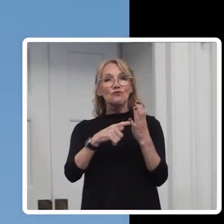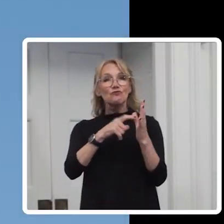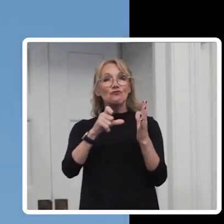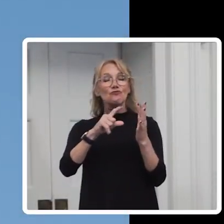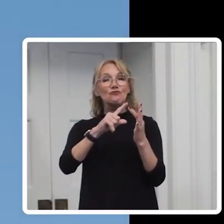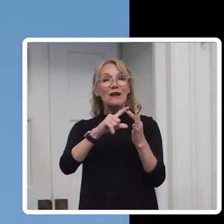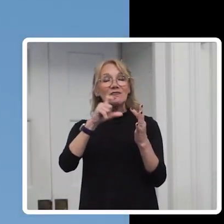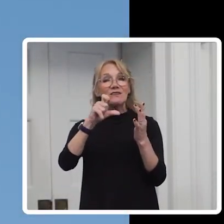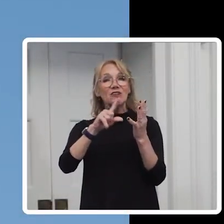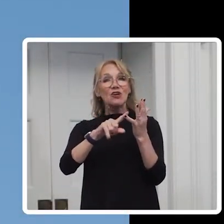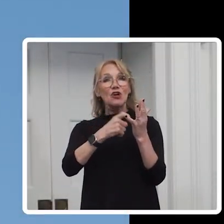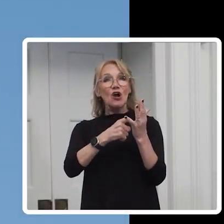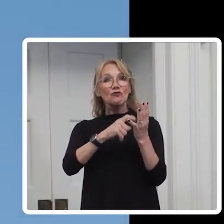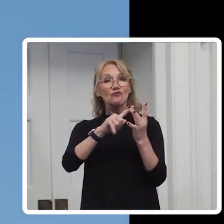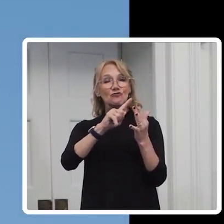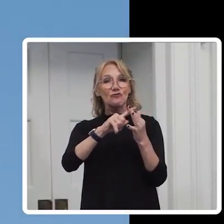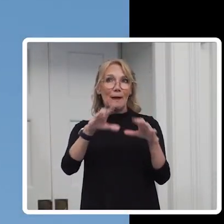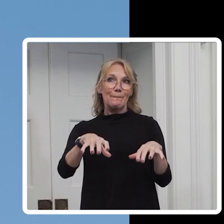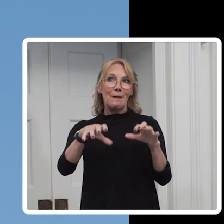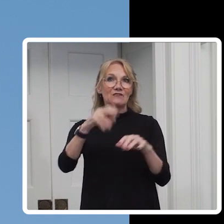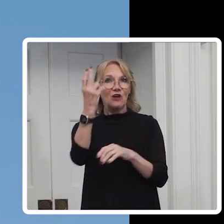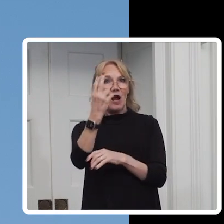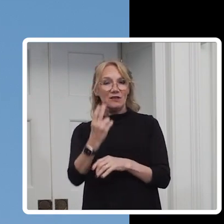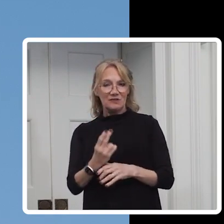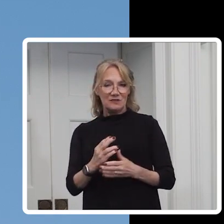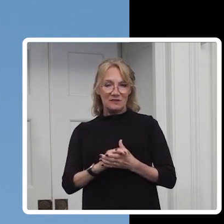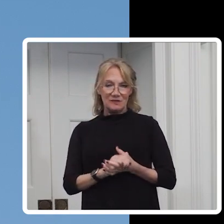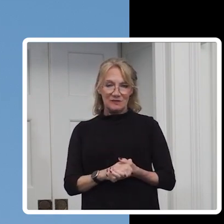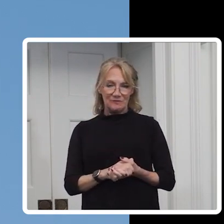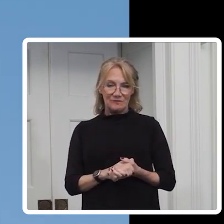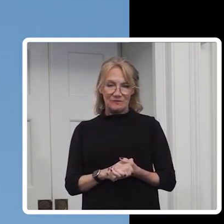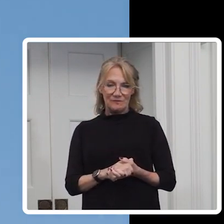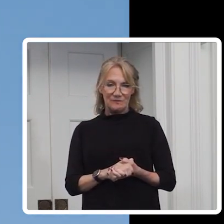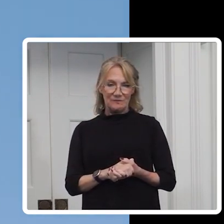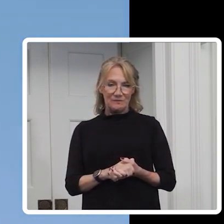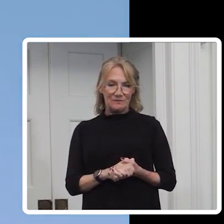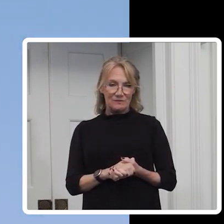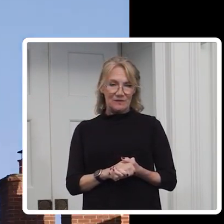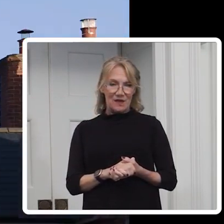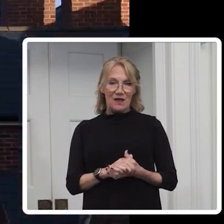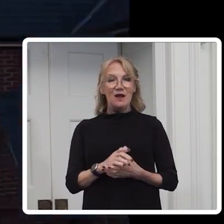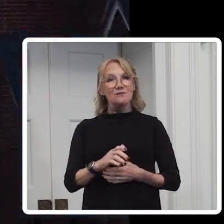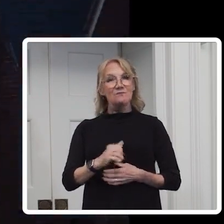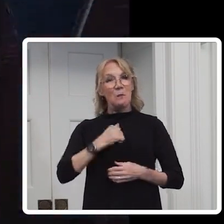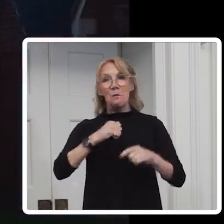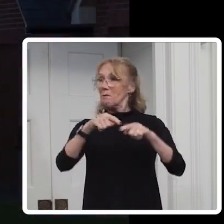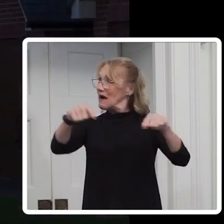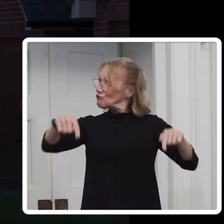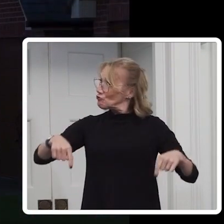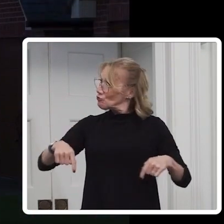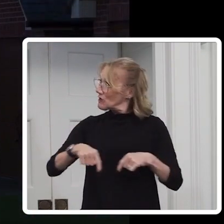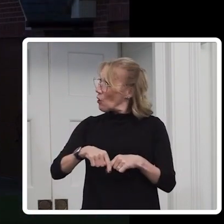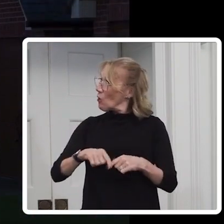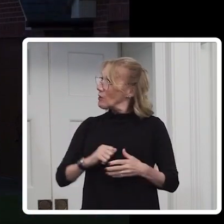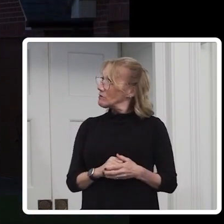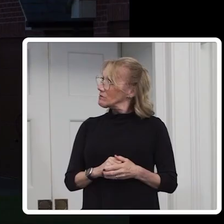Grace Currie, magic artist. That's right, because me. And this is my studio,